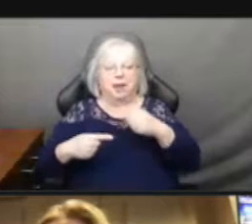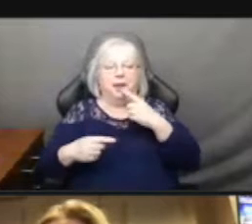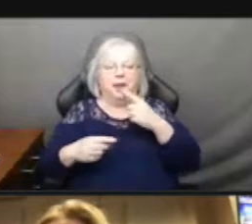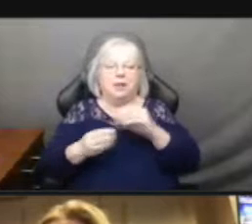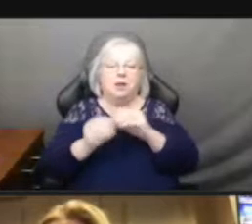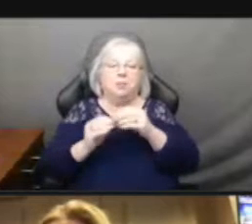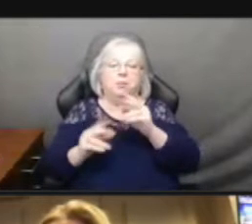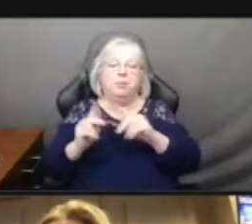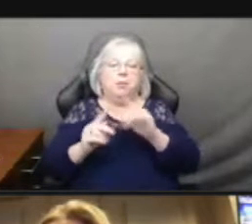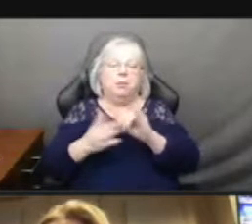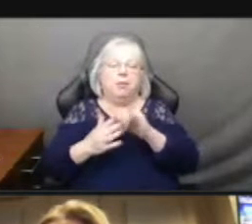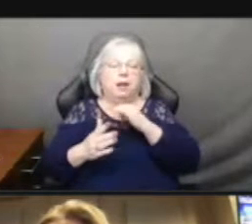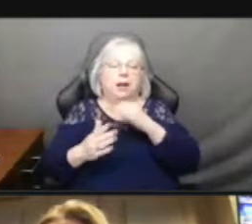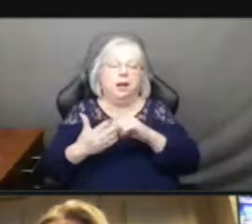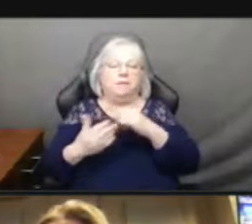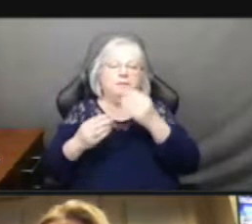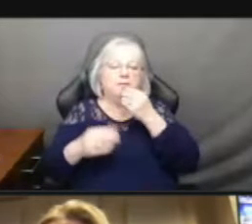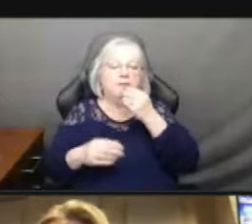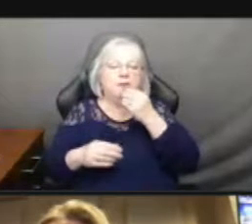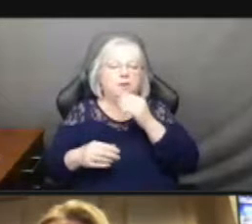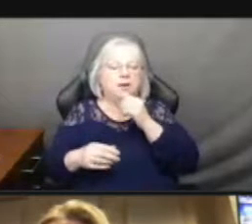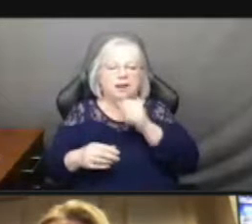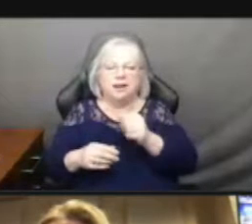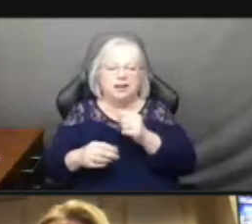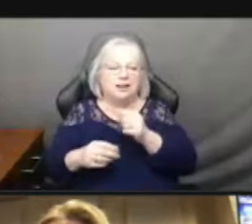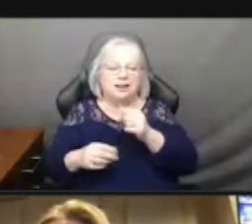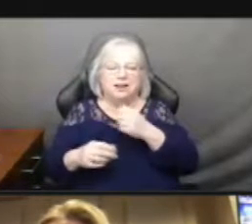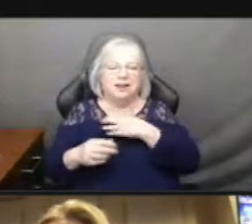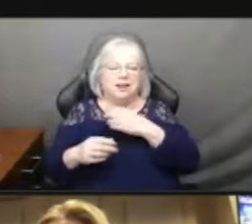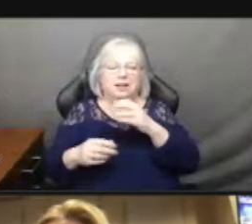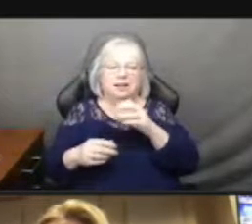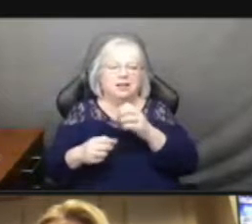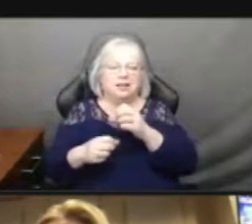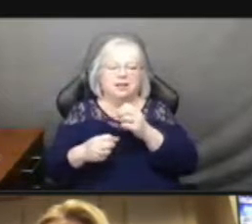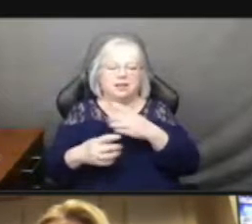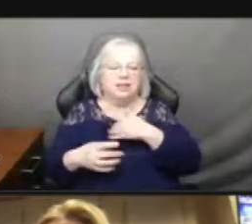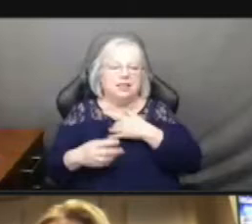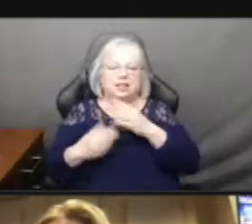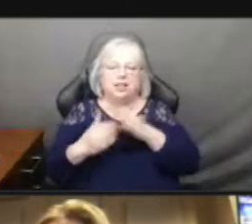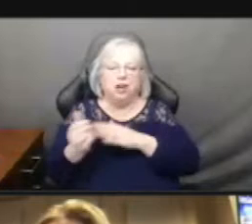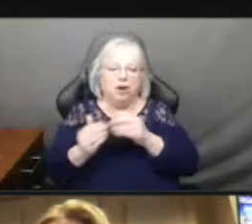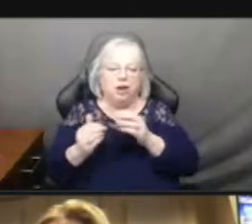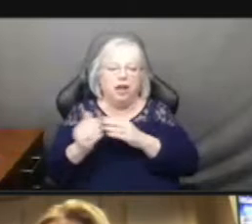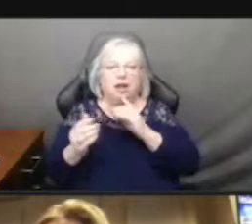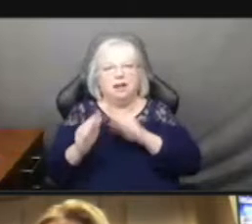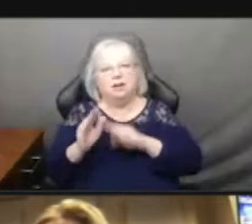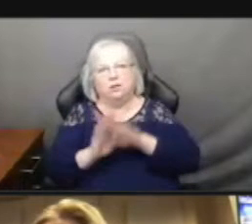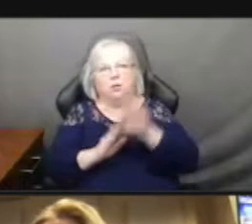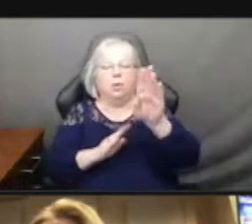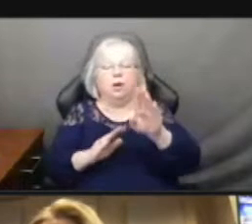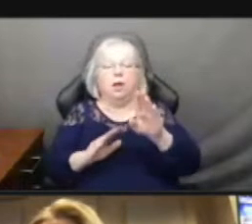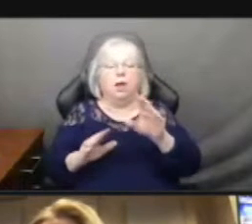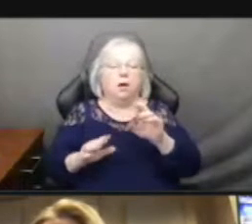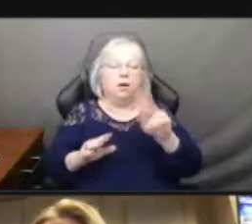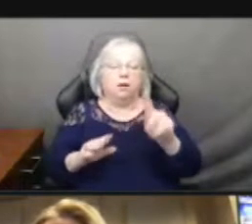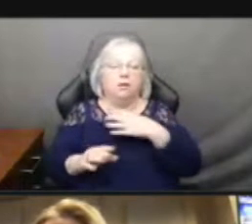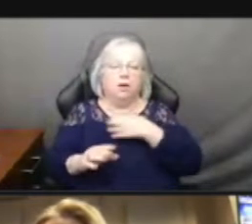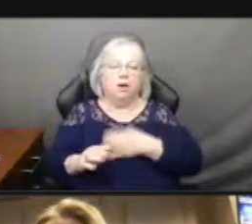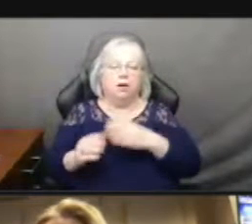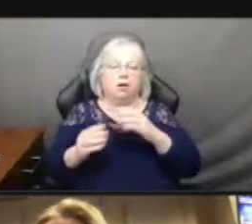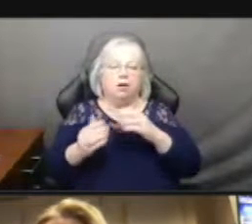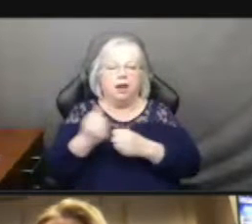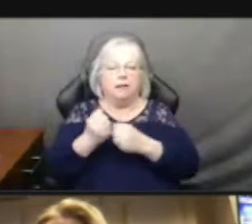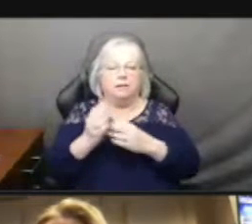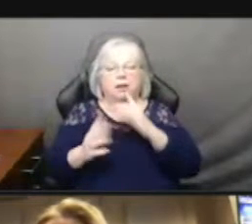food insecurity has soared over the last year, to meet this increased need, Arkansas anti-hunger advocates have worked with state